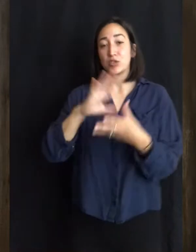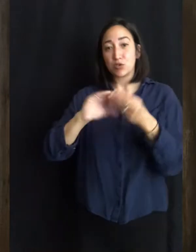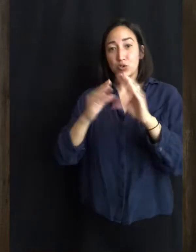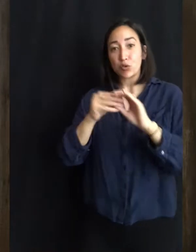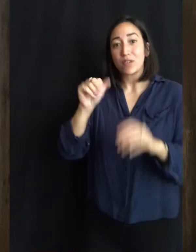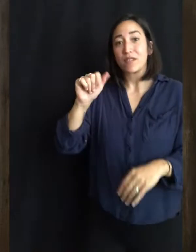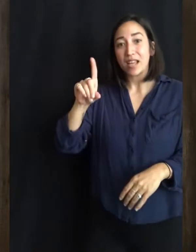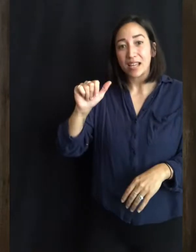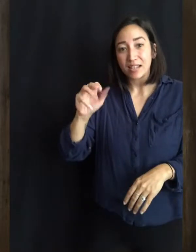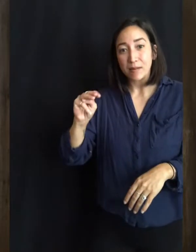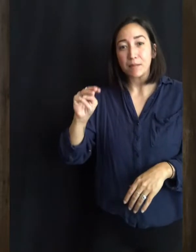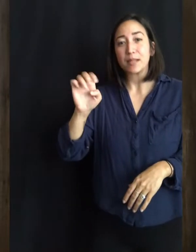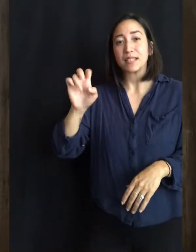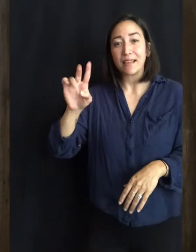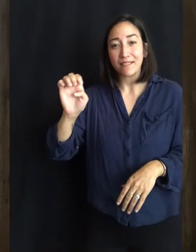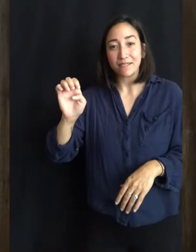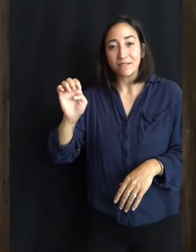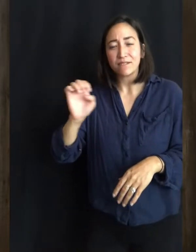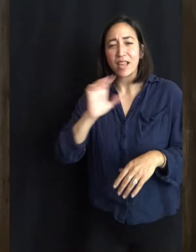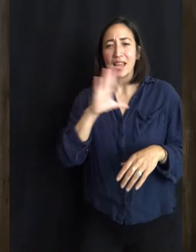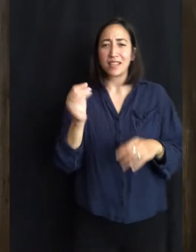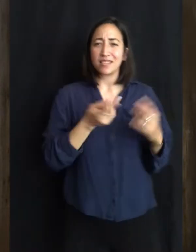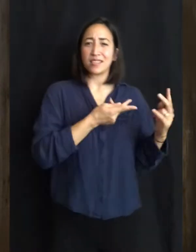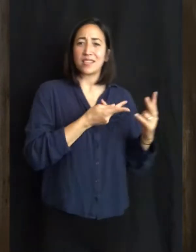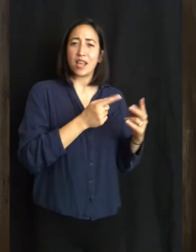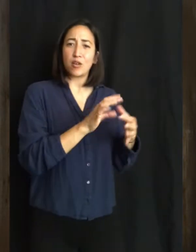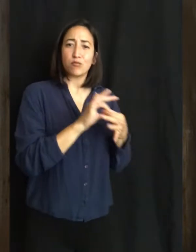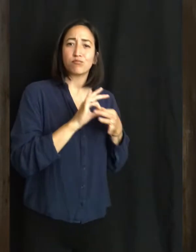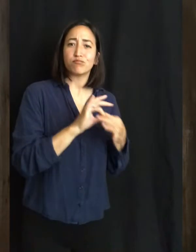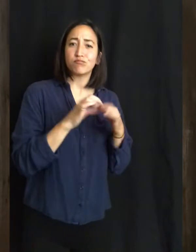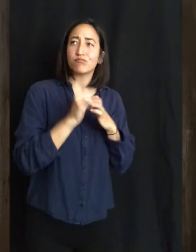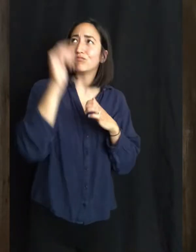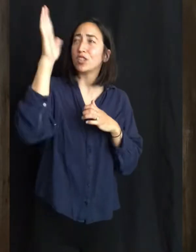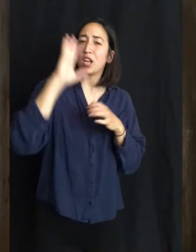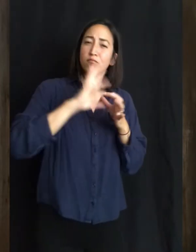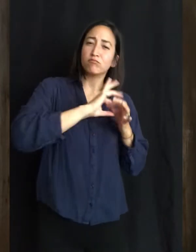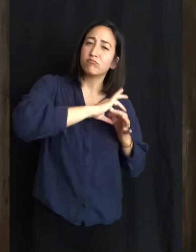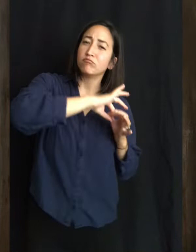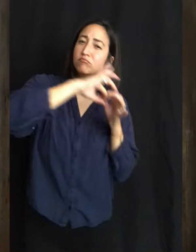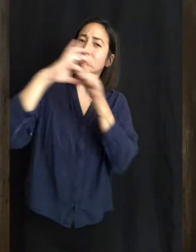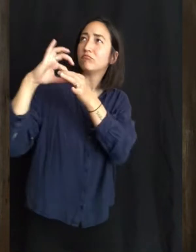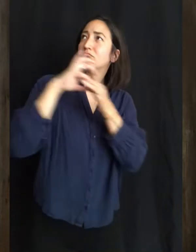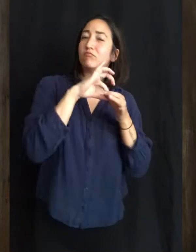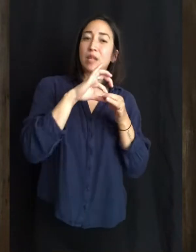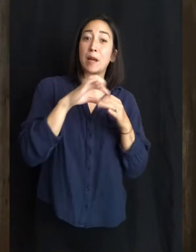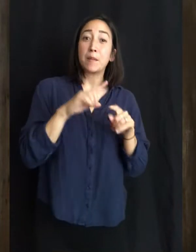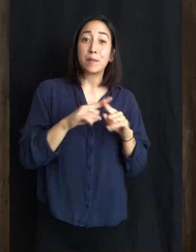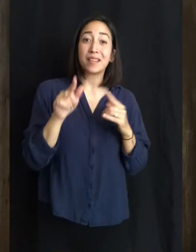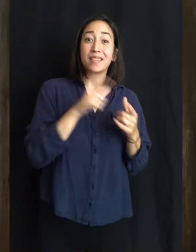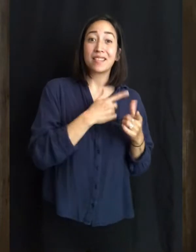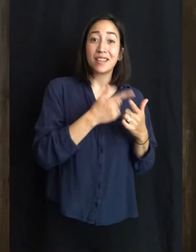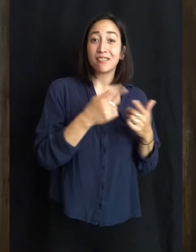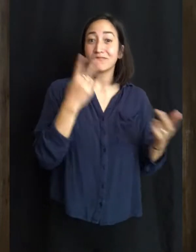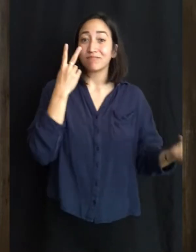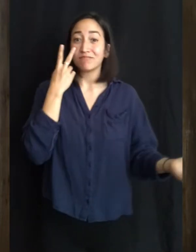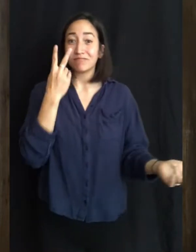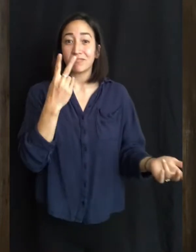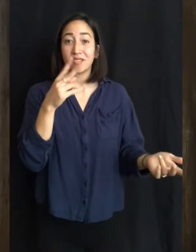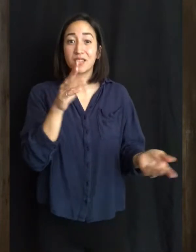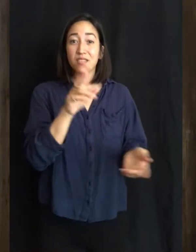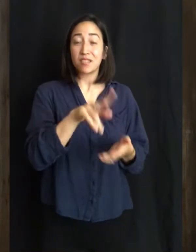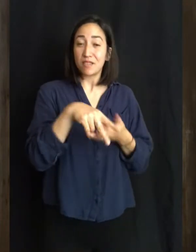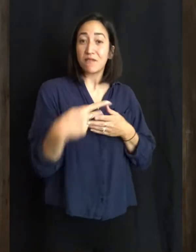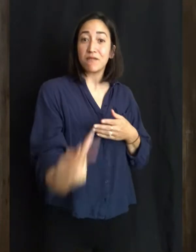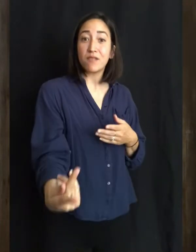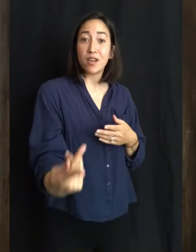that relationship that we had with God unbroken in the beginning. But we also see to the fall. What